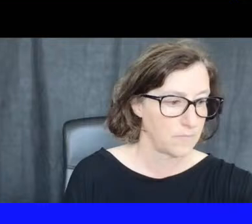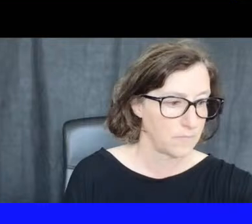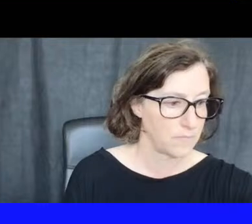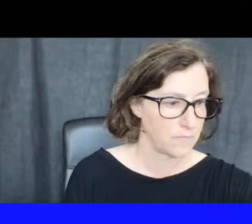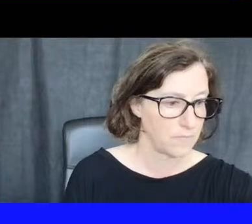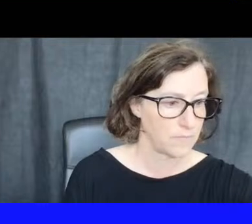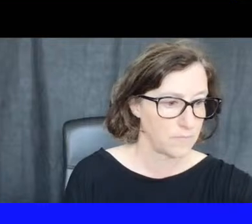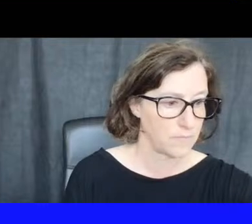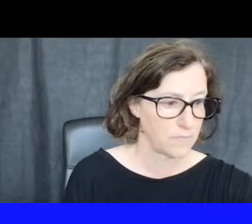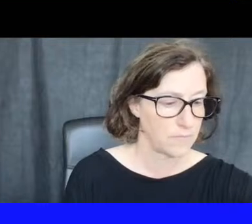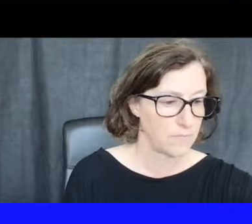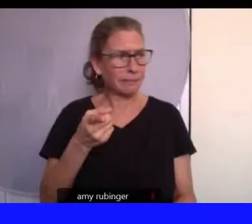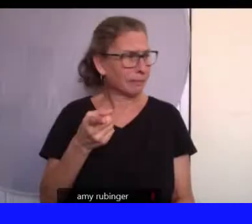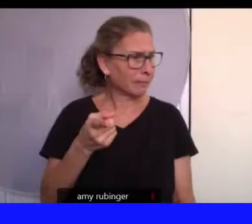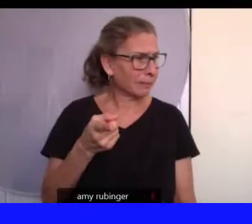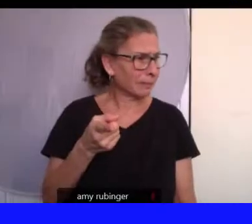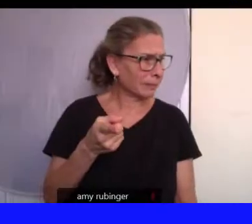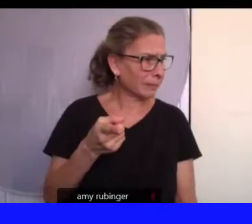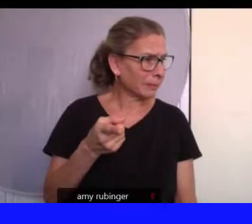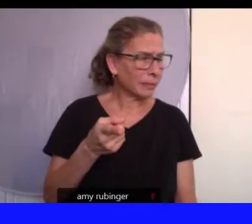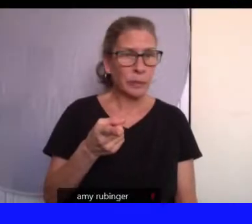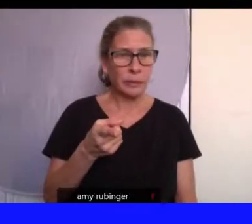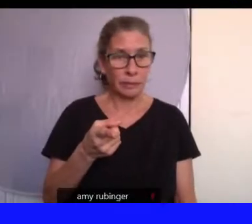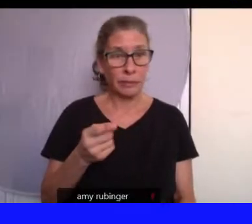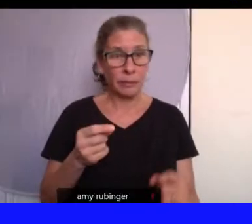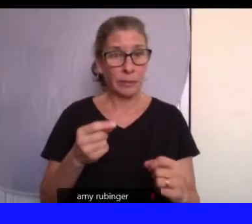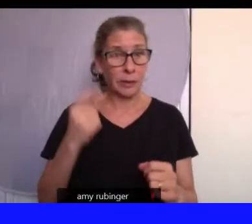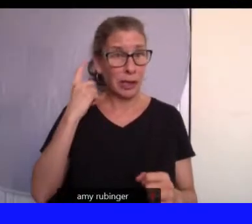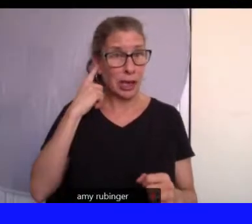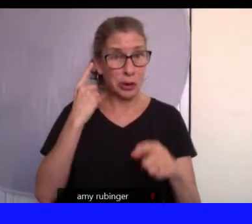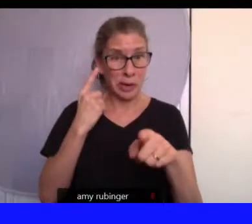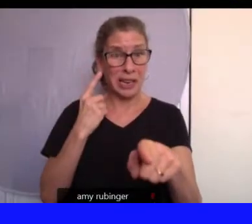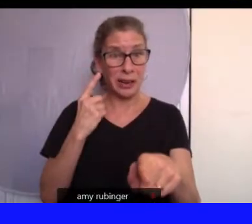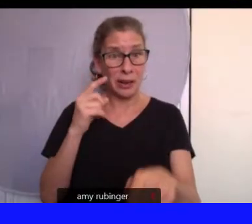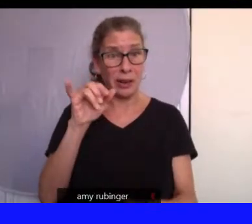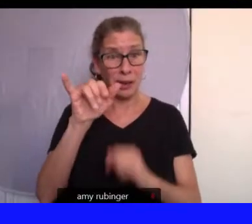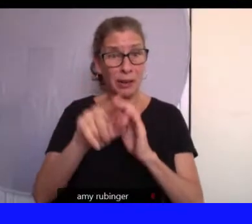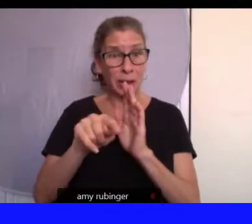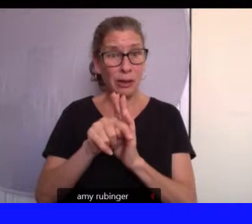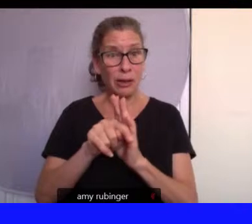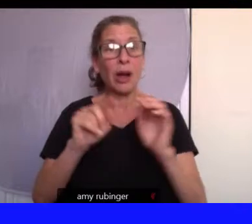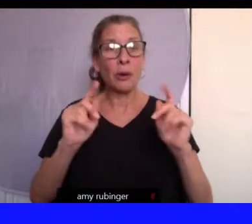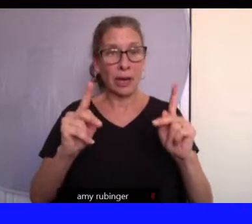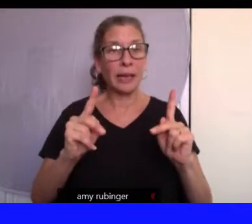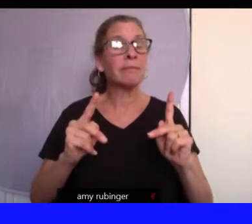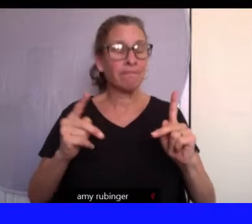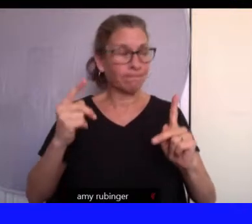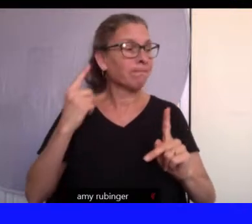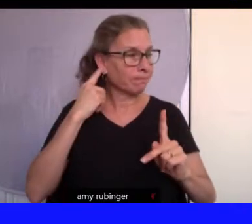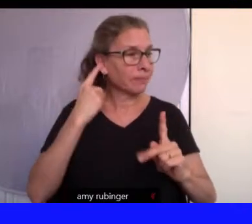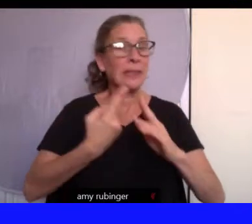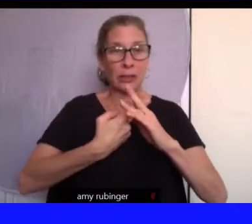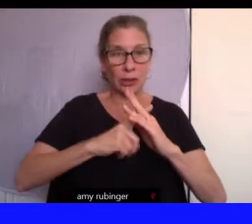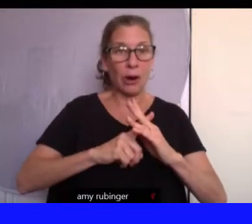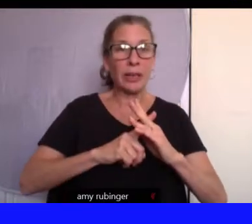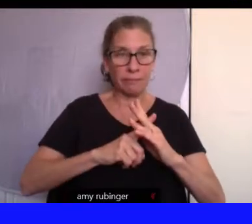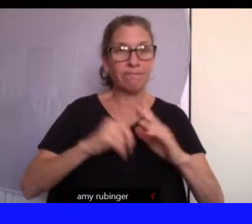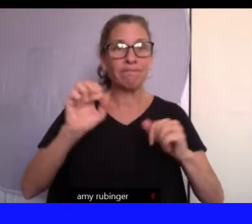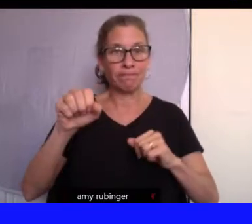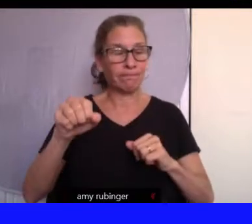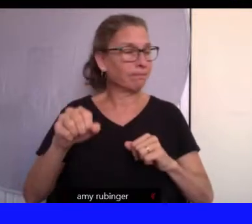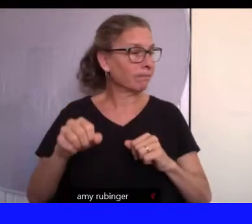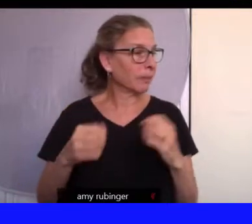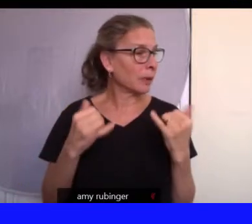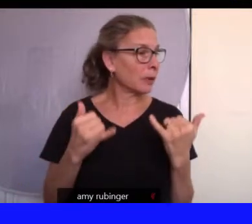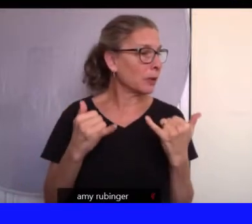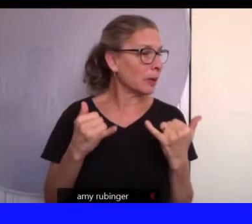you through our results for 2020, some of the projections for 2021, and some